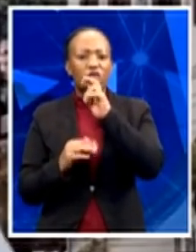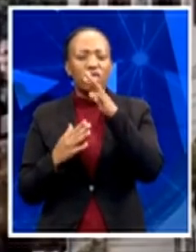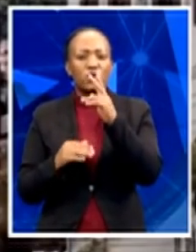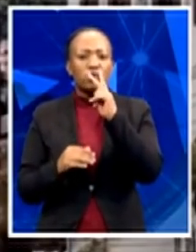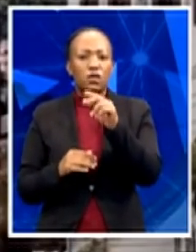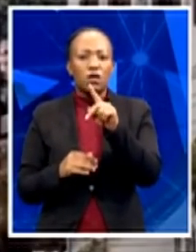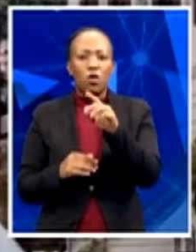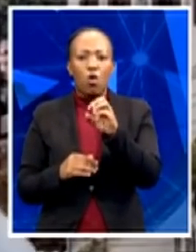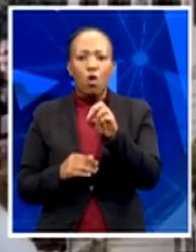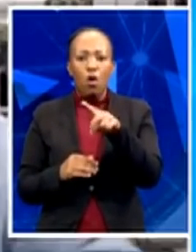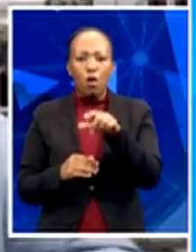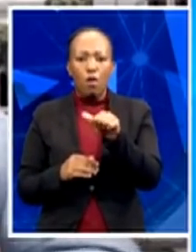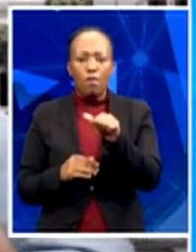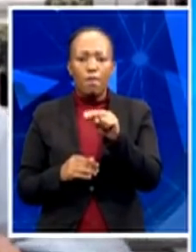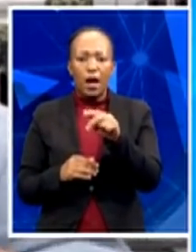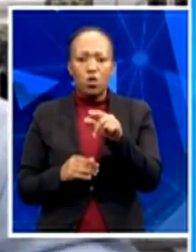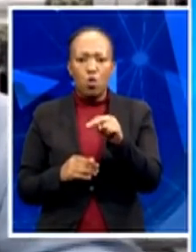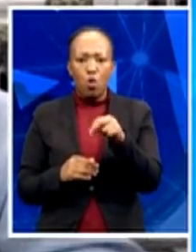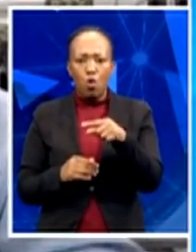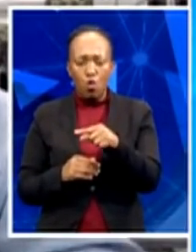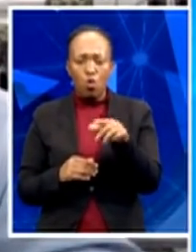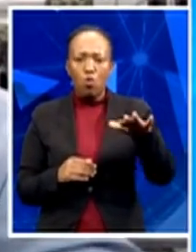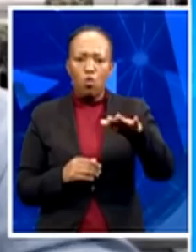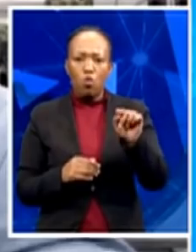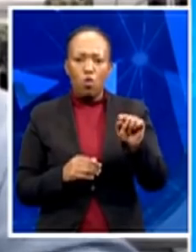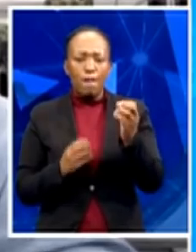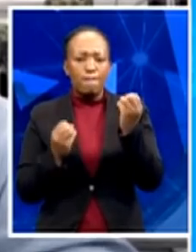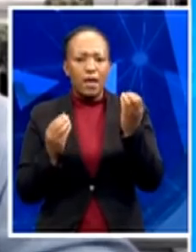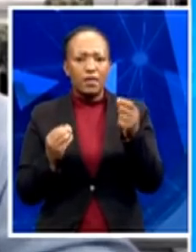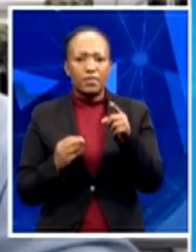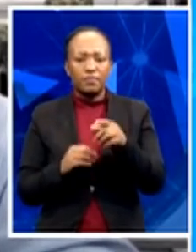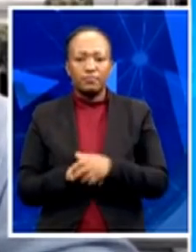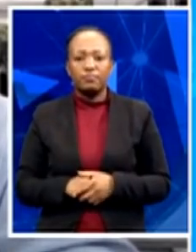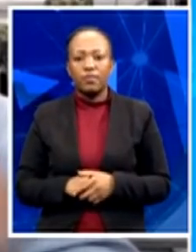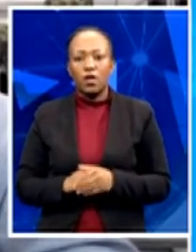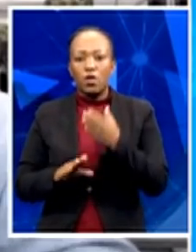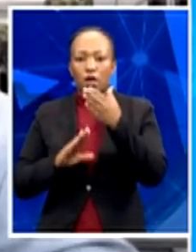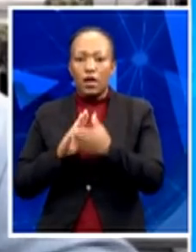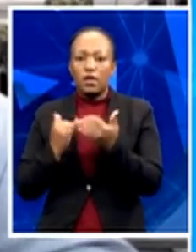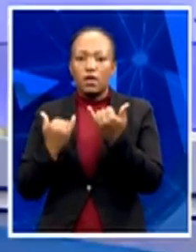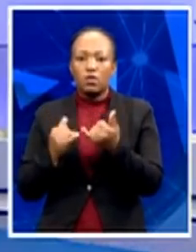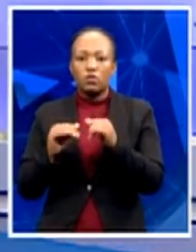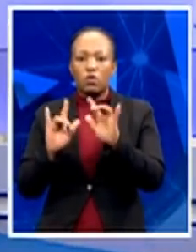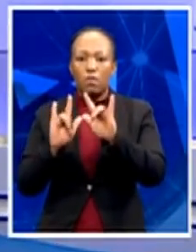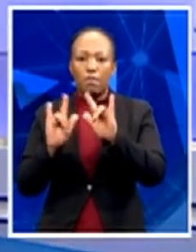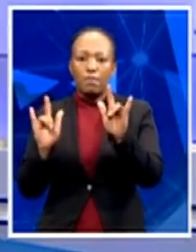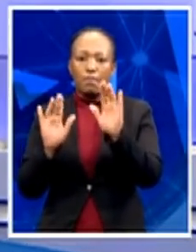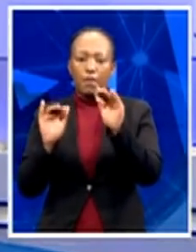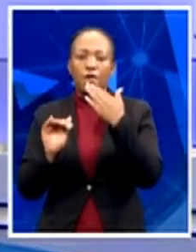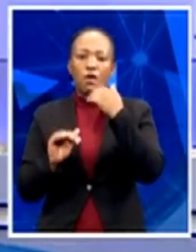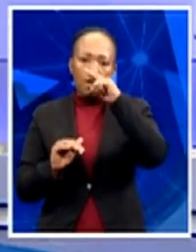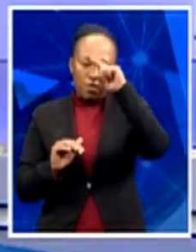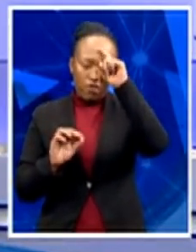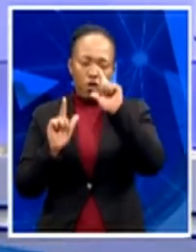where there's millions and millions of rands of medical... We're going to come out of that to say goodbye, but just the Portfolio Committee on Health meeting on various